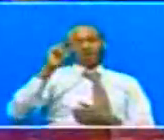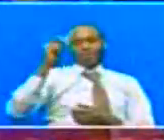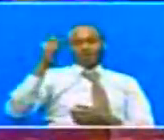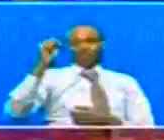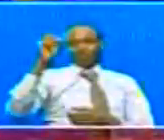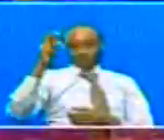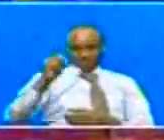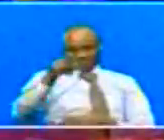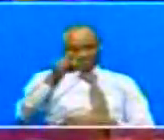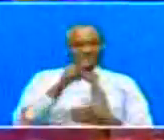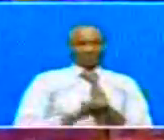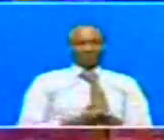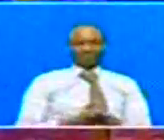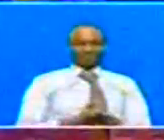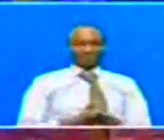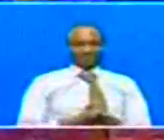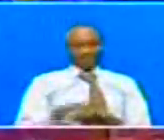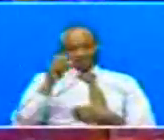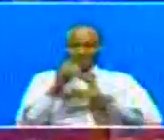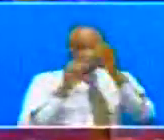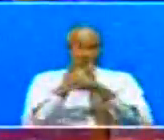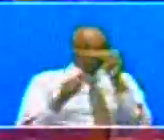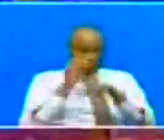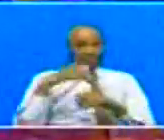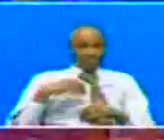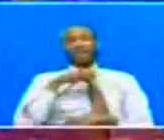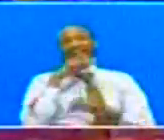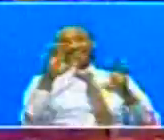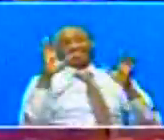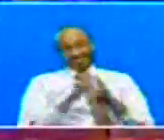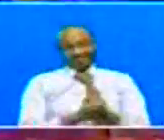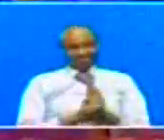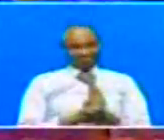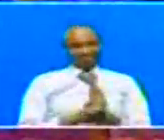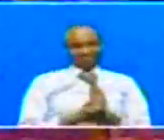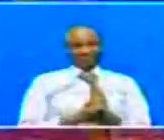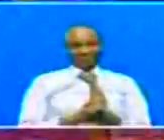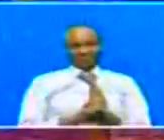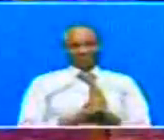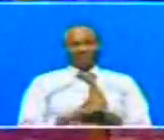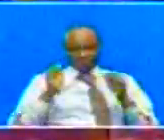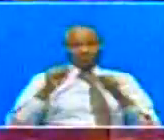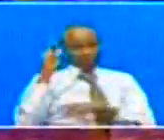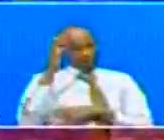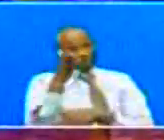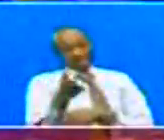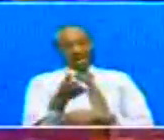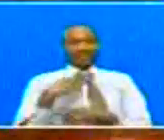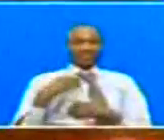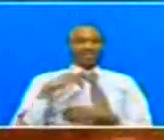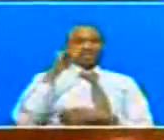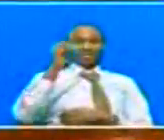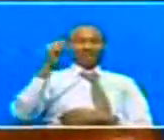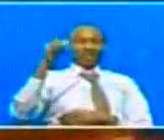type. Yeah. And you know, and they never die. The things with Bond. We have our own lawyers. We've got the Grand Mullah. Absolutely. And Kitopu Manyara. And Kitopu